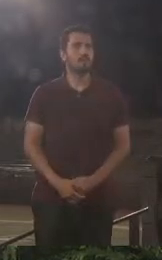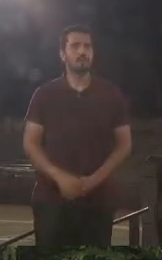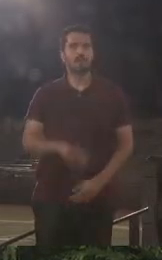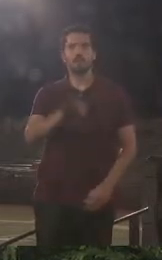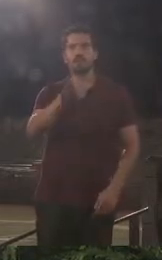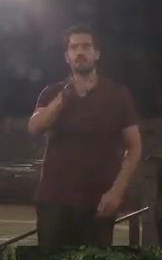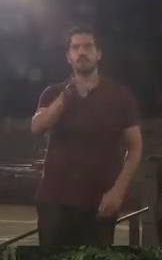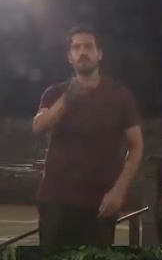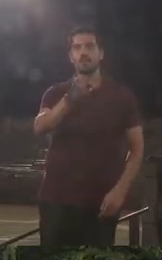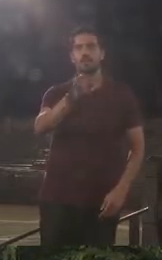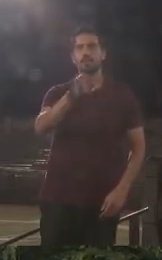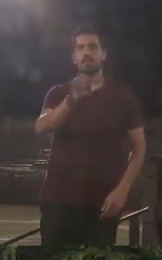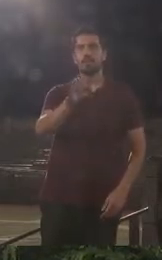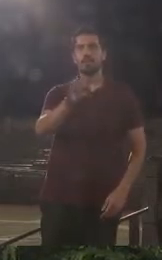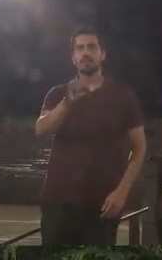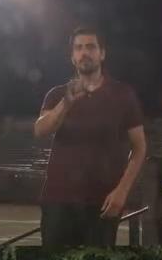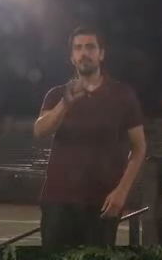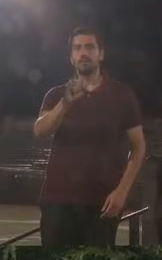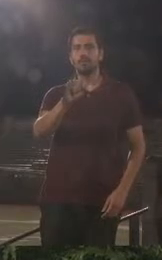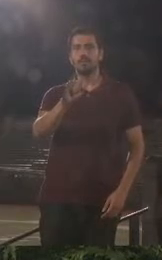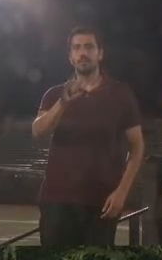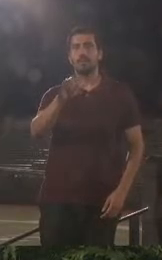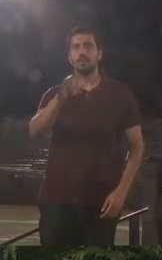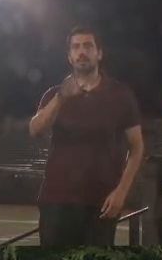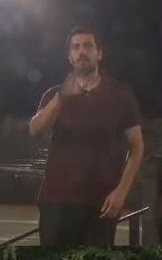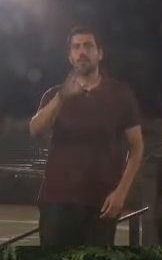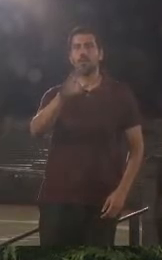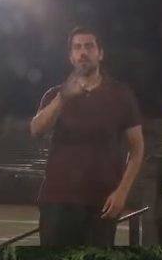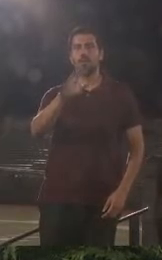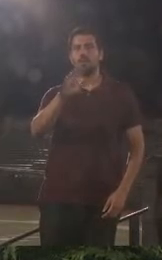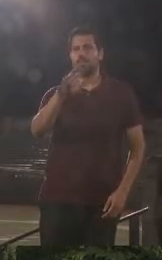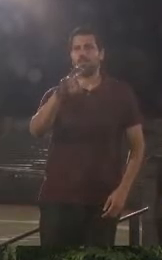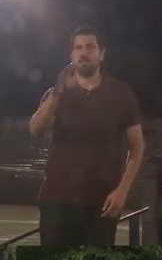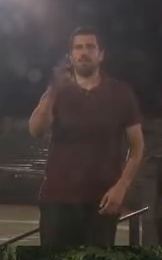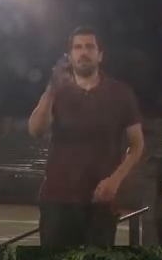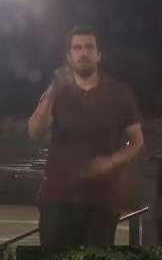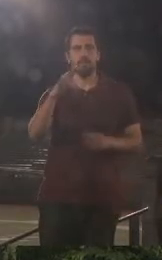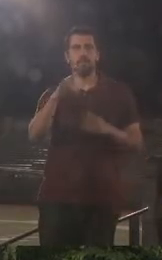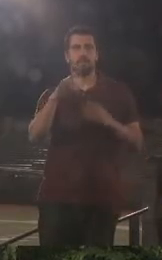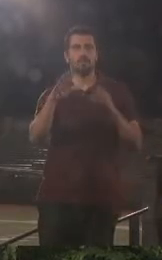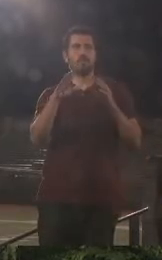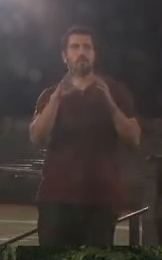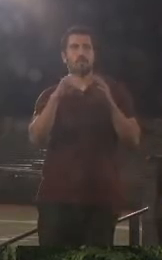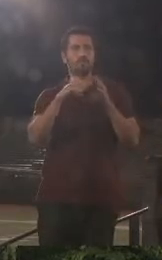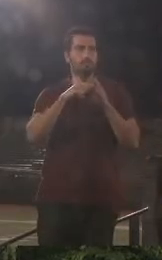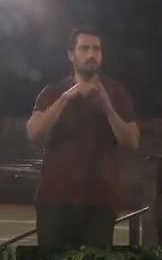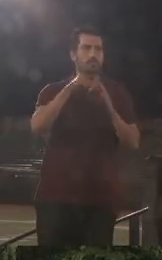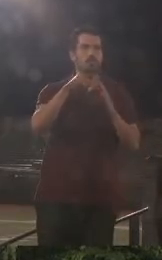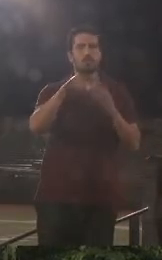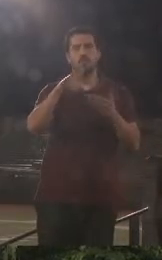Jesus Gonzalo de Hoyos III, pursuing a career in welding.